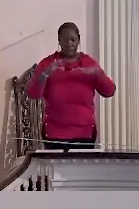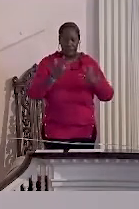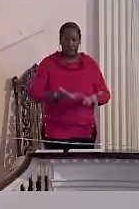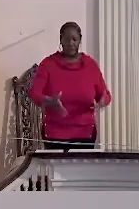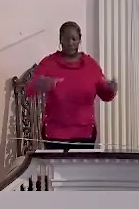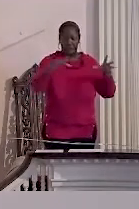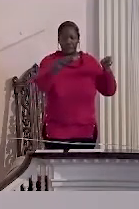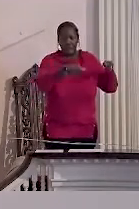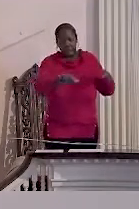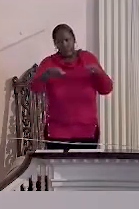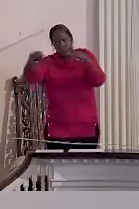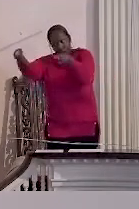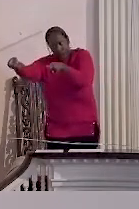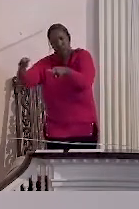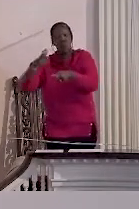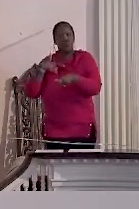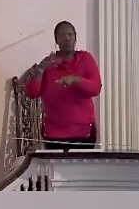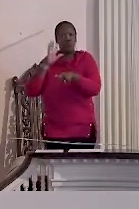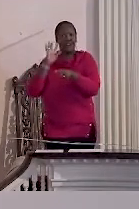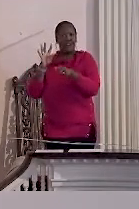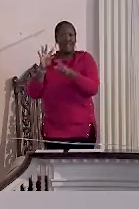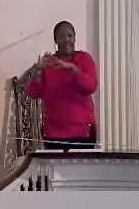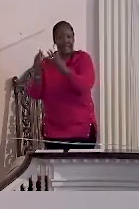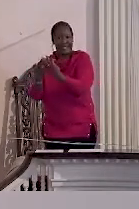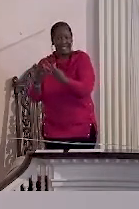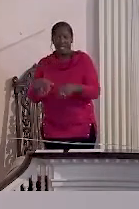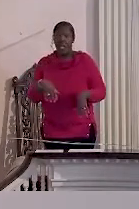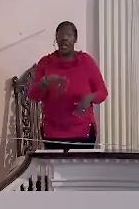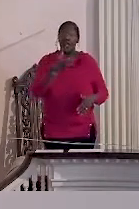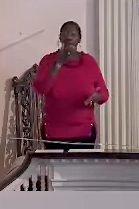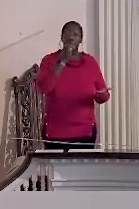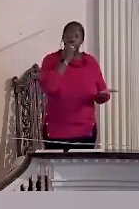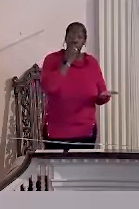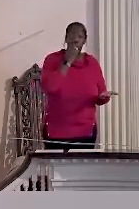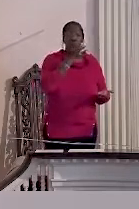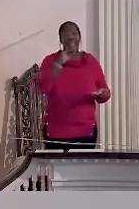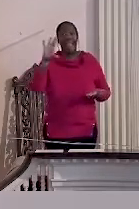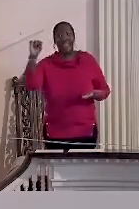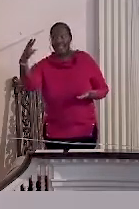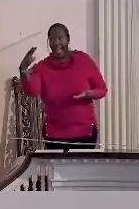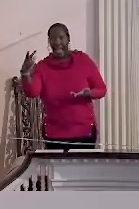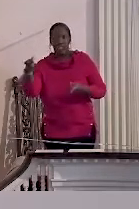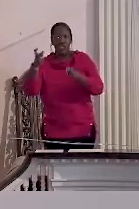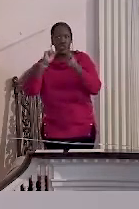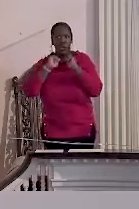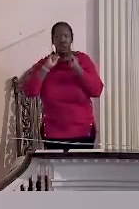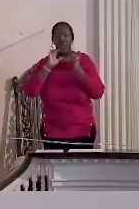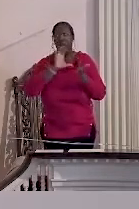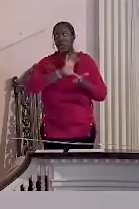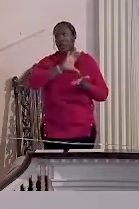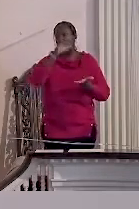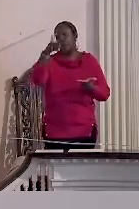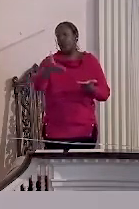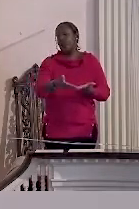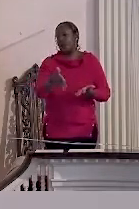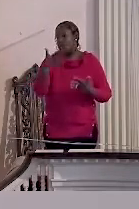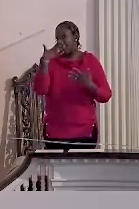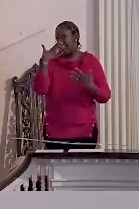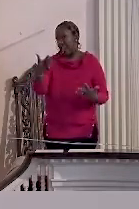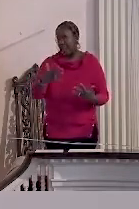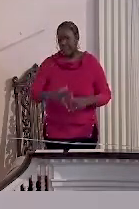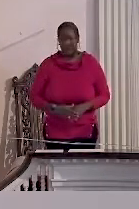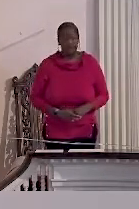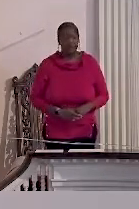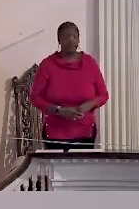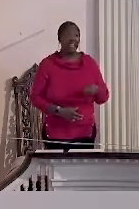of food and cash donations for that has been so generous. Thank you. This Thanksgiving collection is